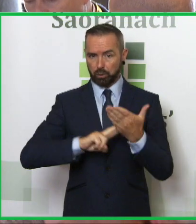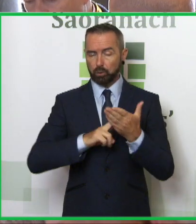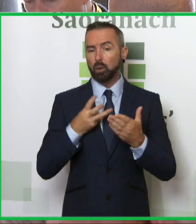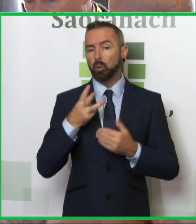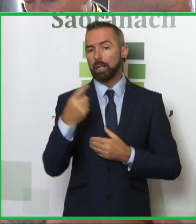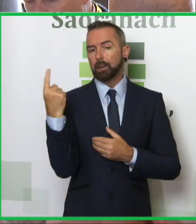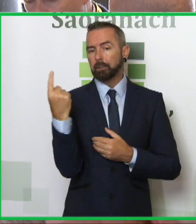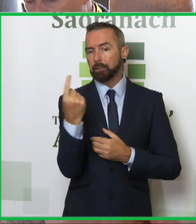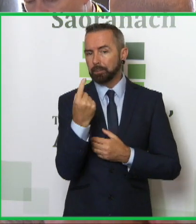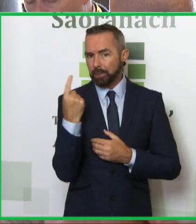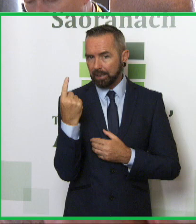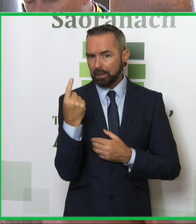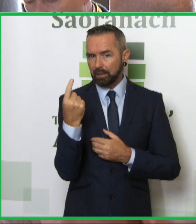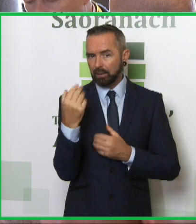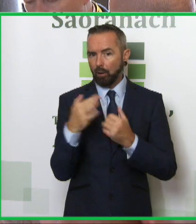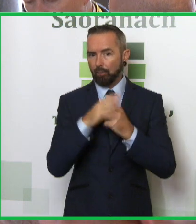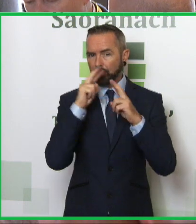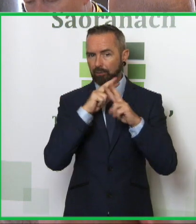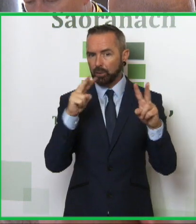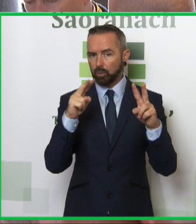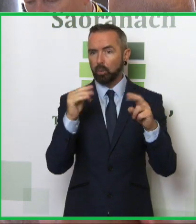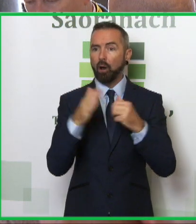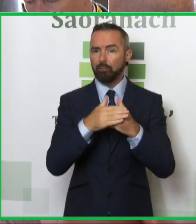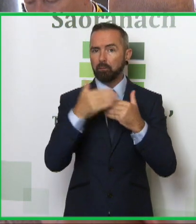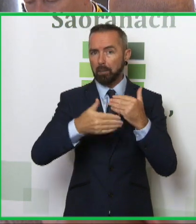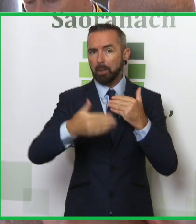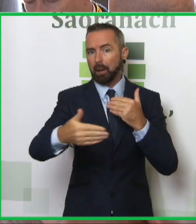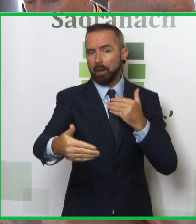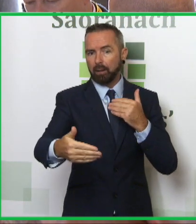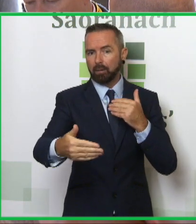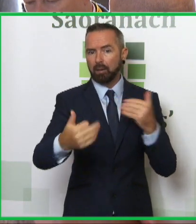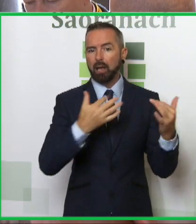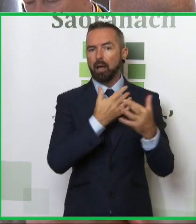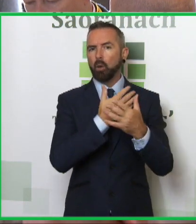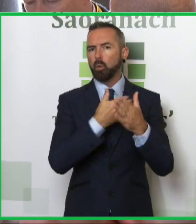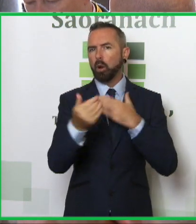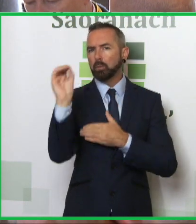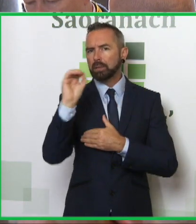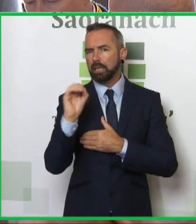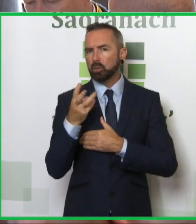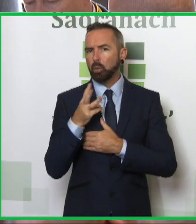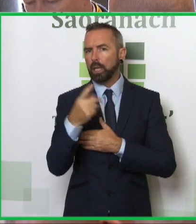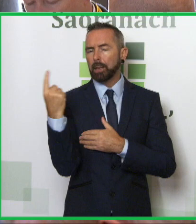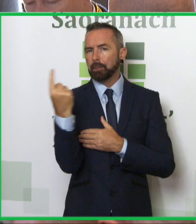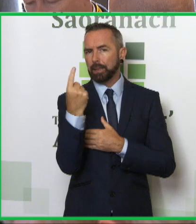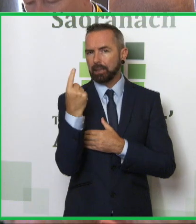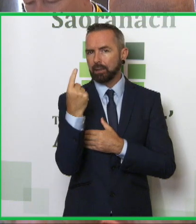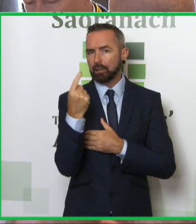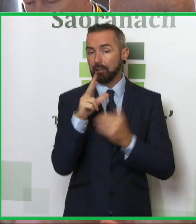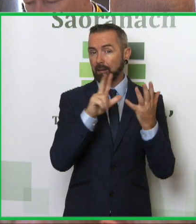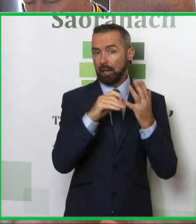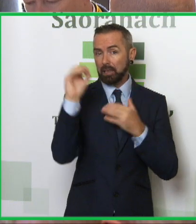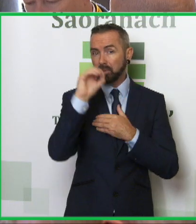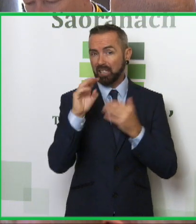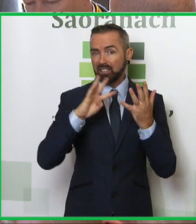to be of the view of blah, blah, blah. So how much percentage of are likely to be? And is that 80%